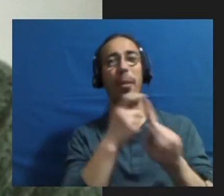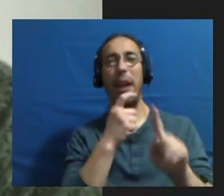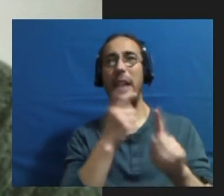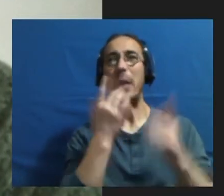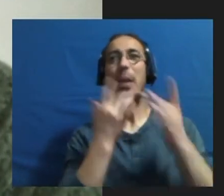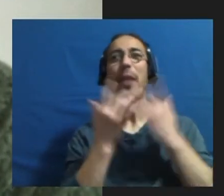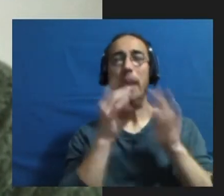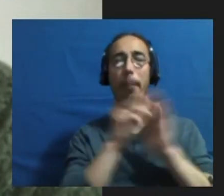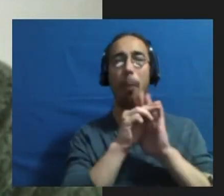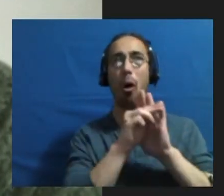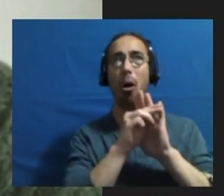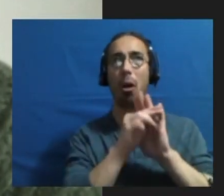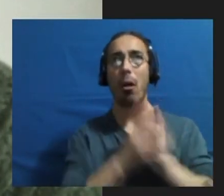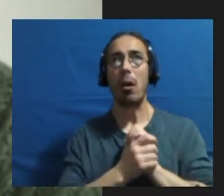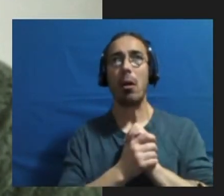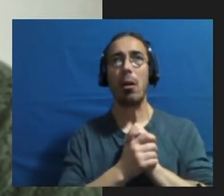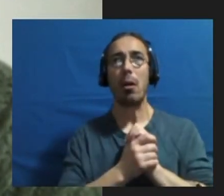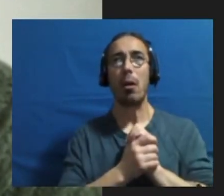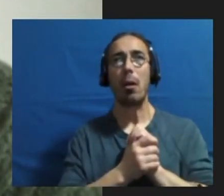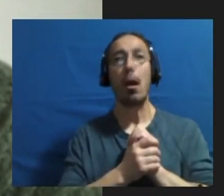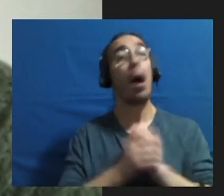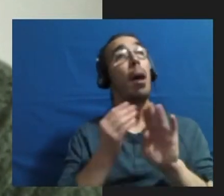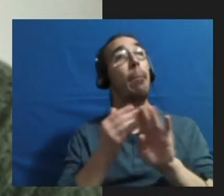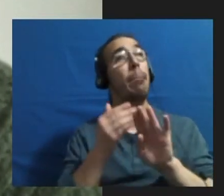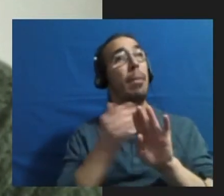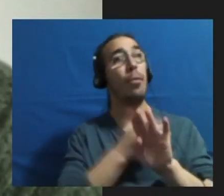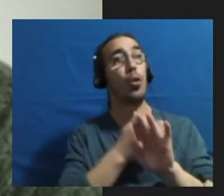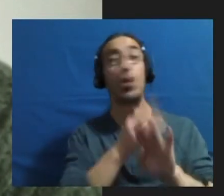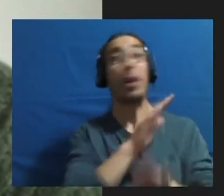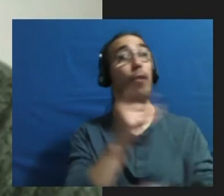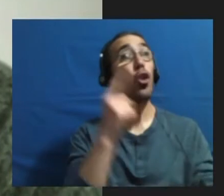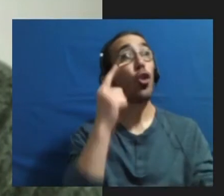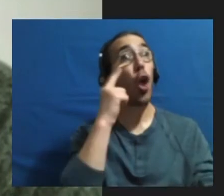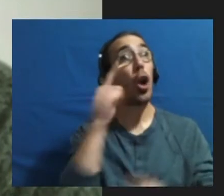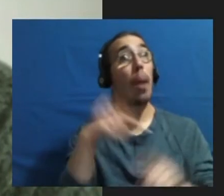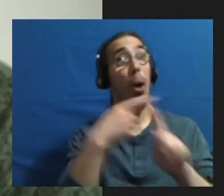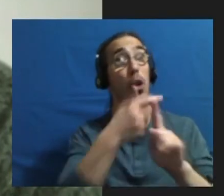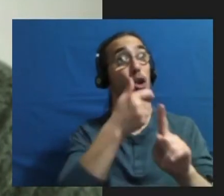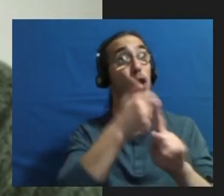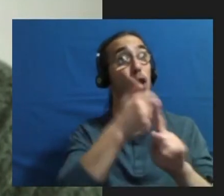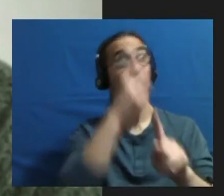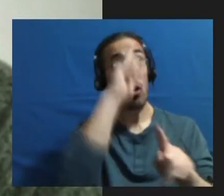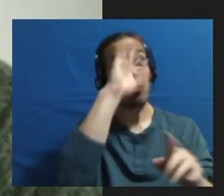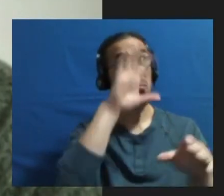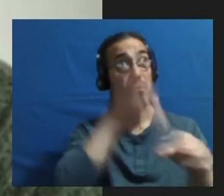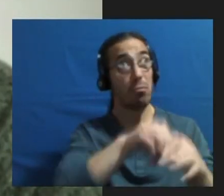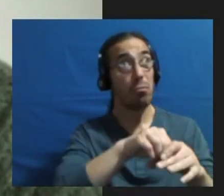because you really weren't thinking about being autistic when that happened. Um,